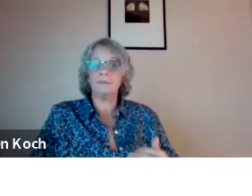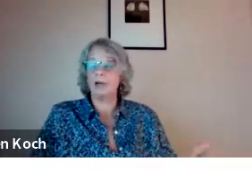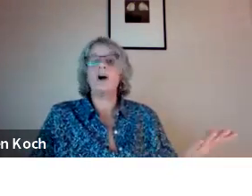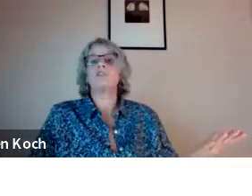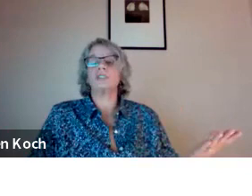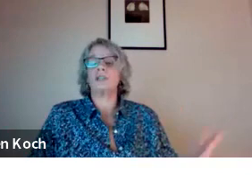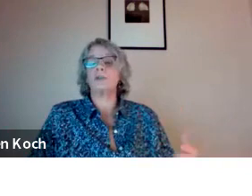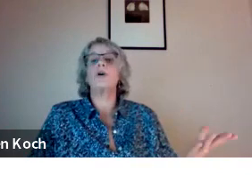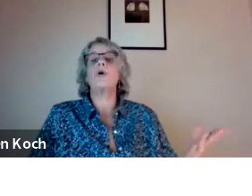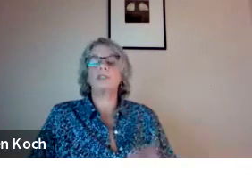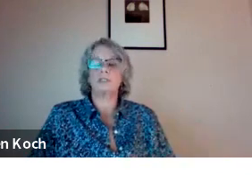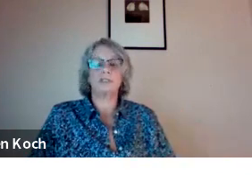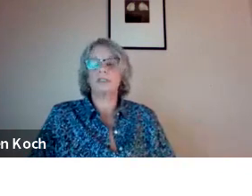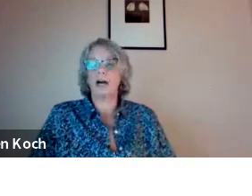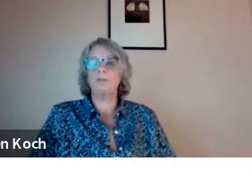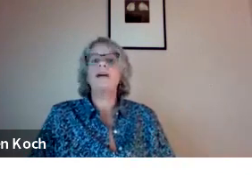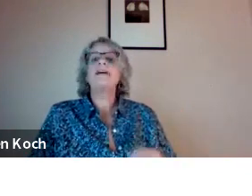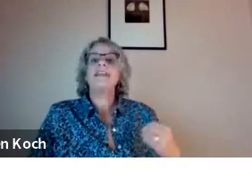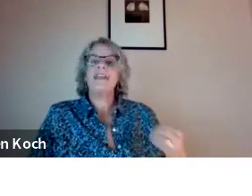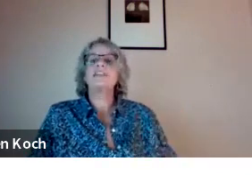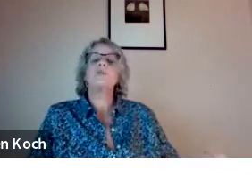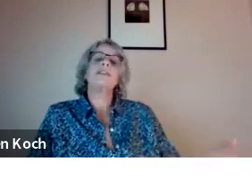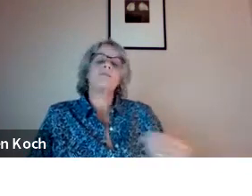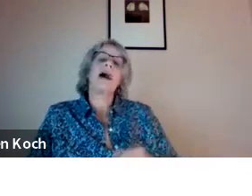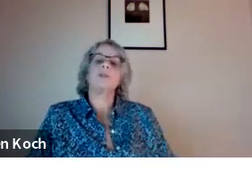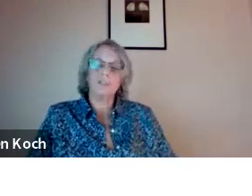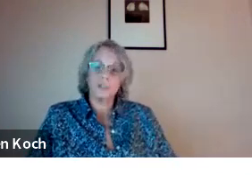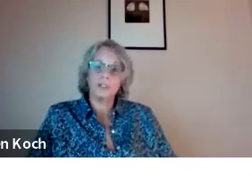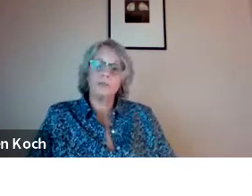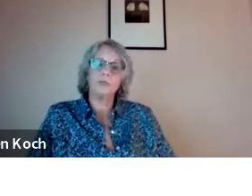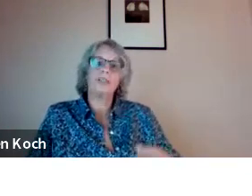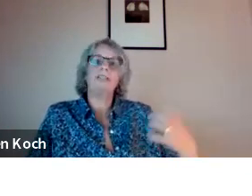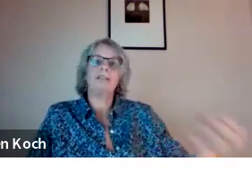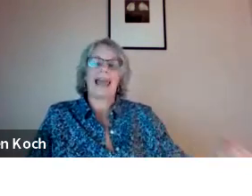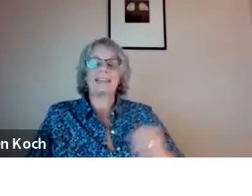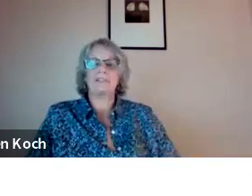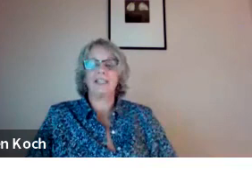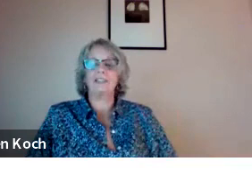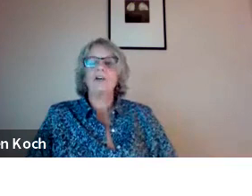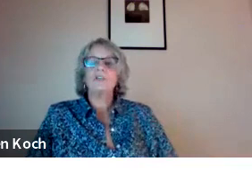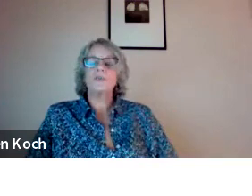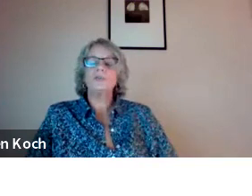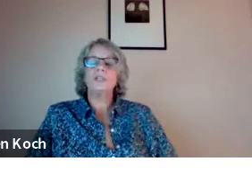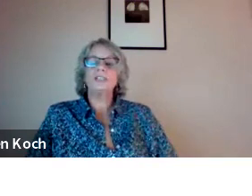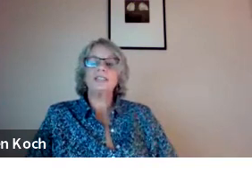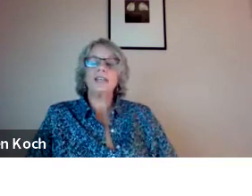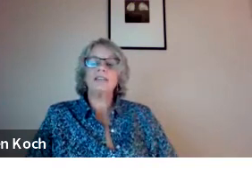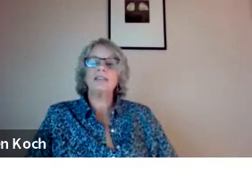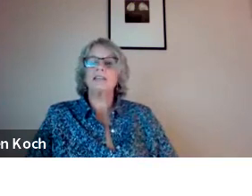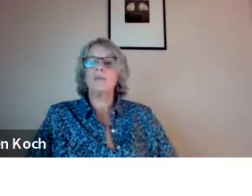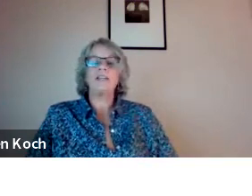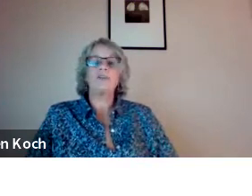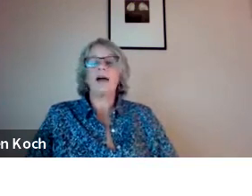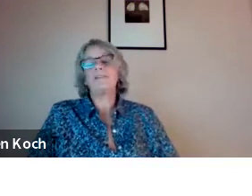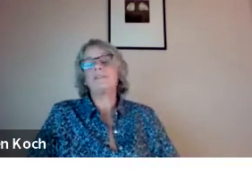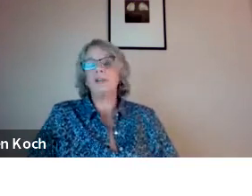and I'm unconscious, I'm in a coma, that is when that power of attorney would be activated. So you can designate